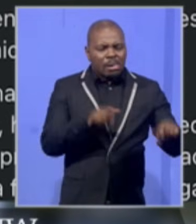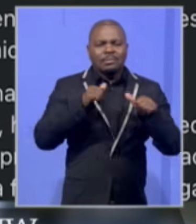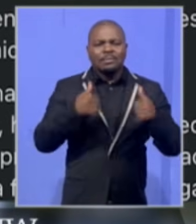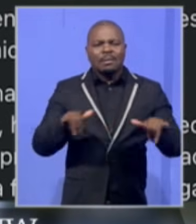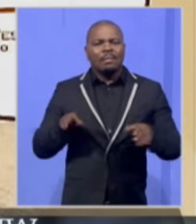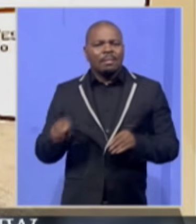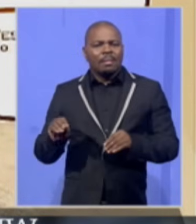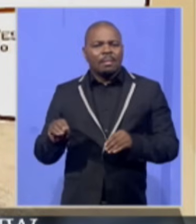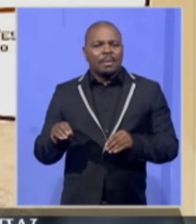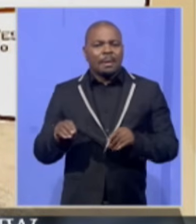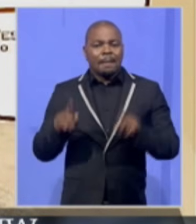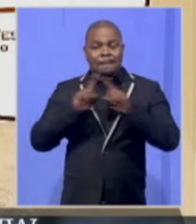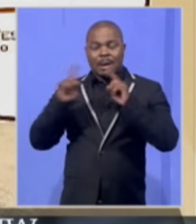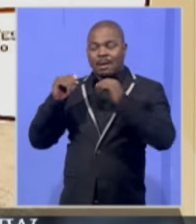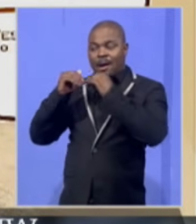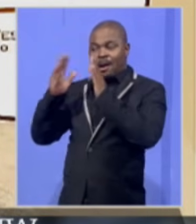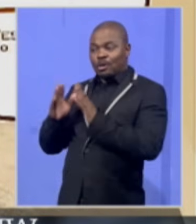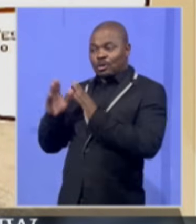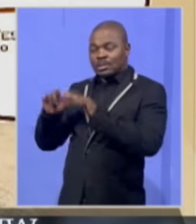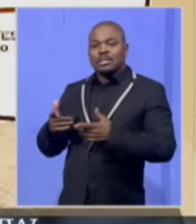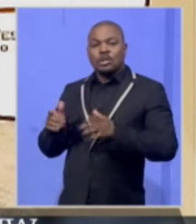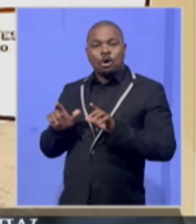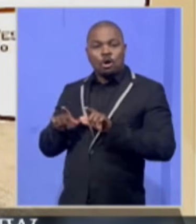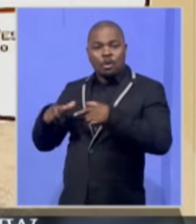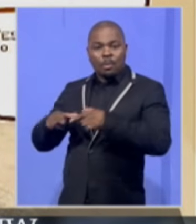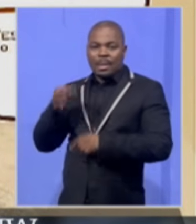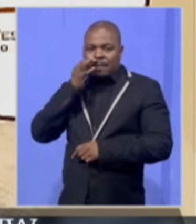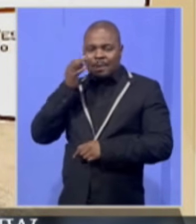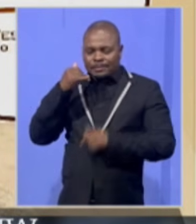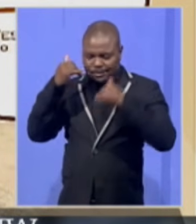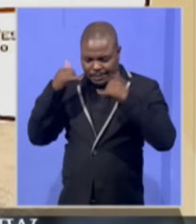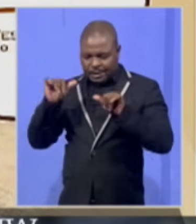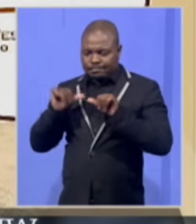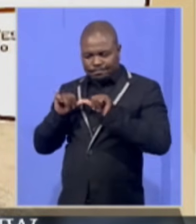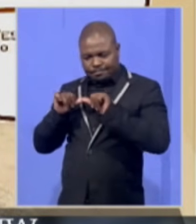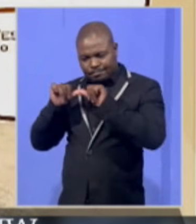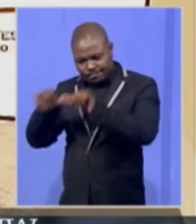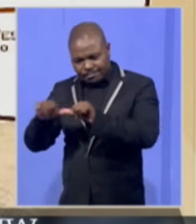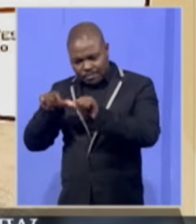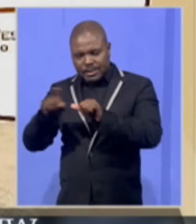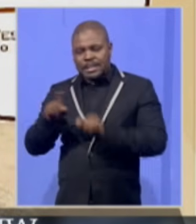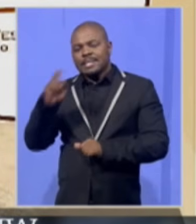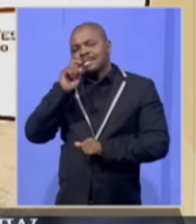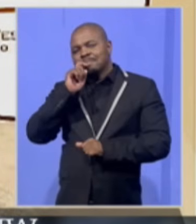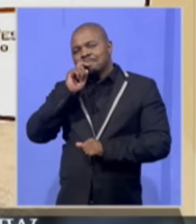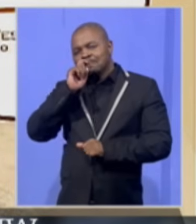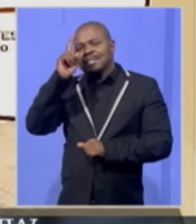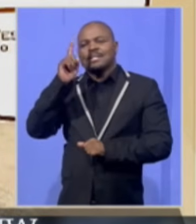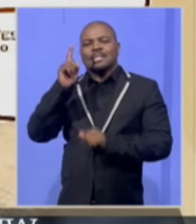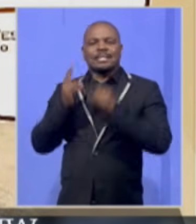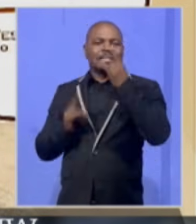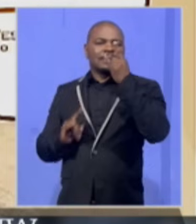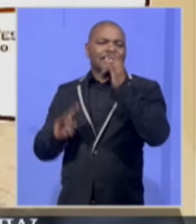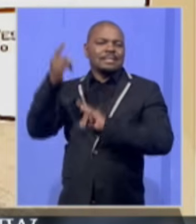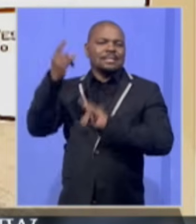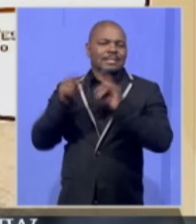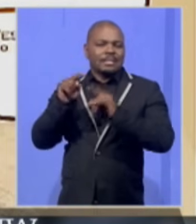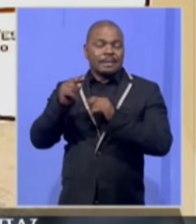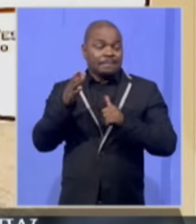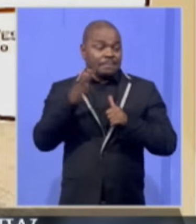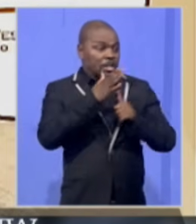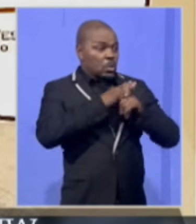jalo, Housing Corporation ya re e santse e tswelela ka projeke ya Smart City go fitlhelela go nna le taelo ya